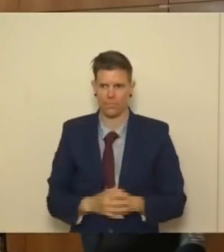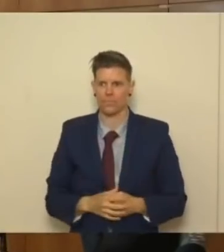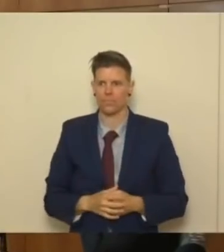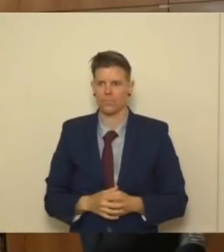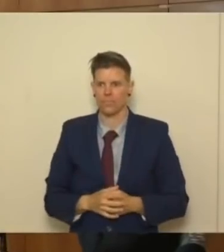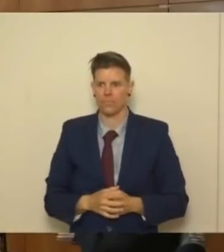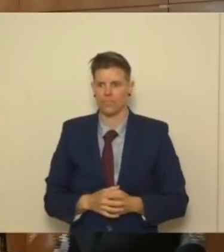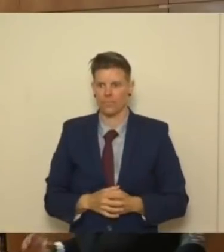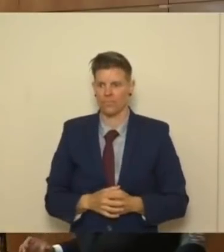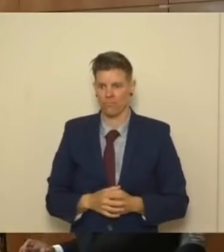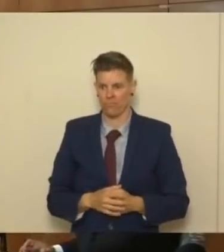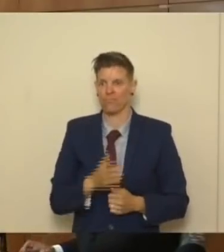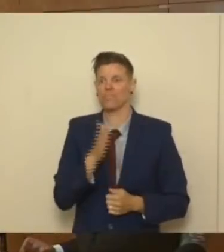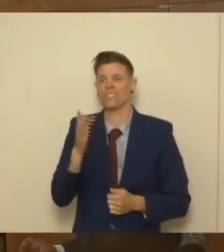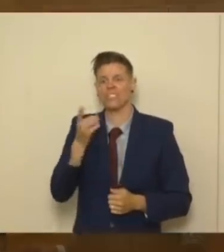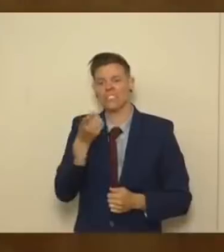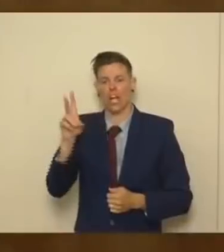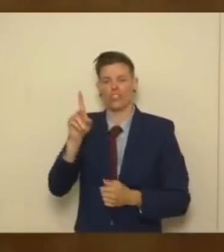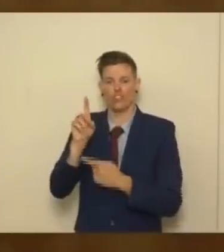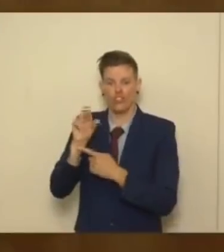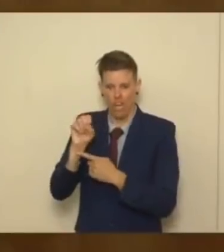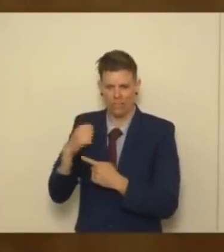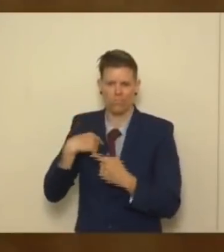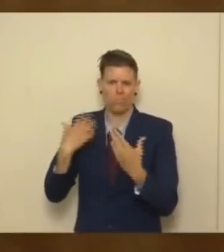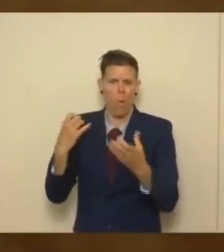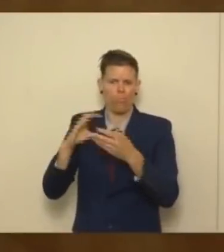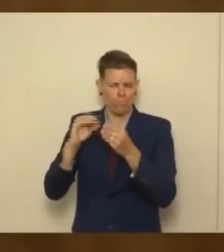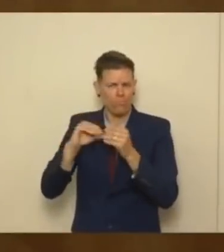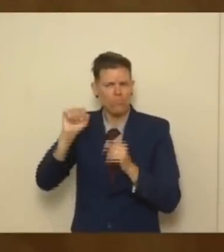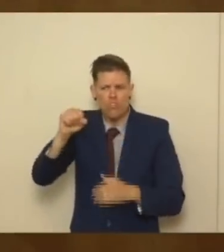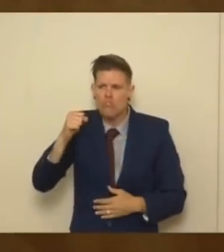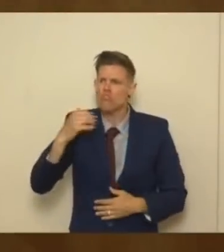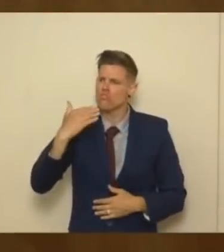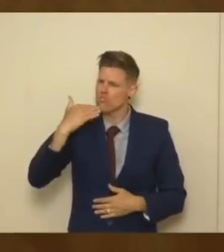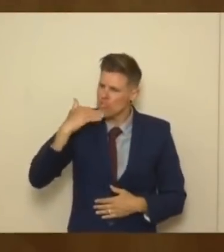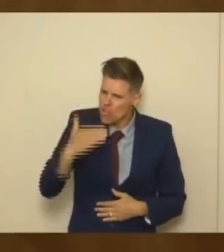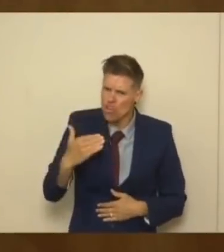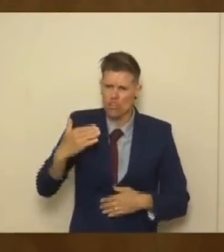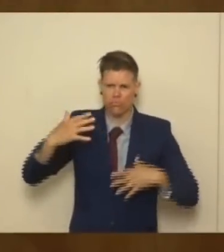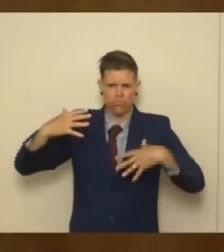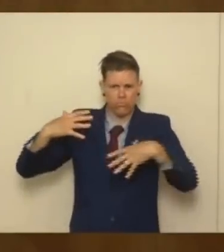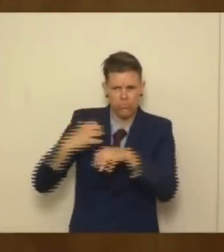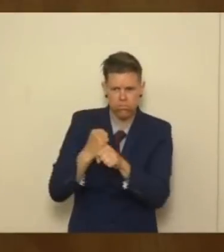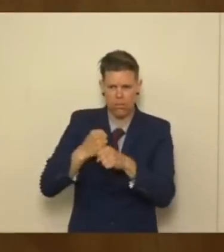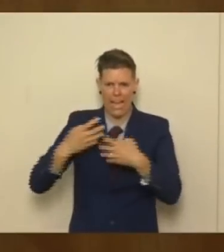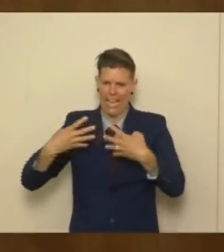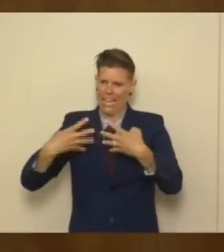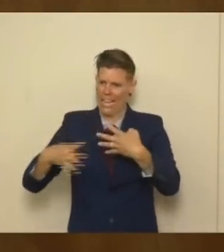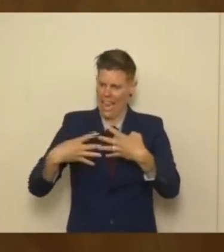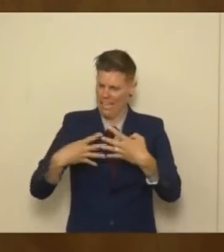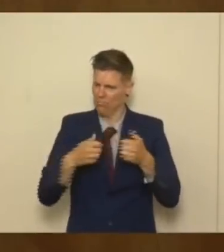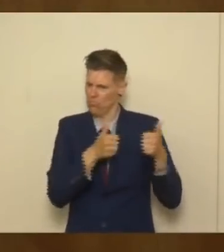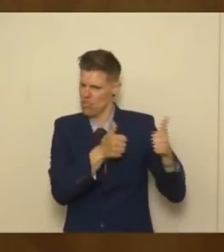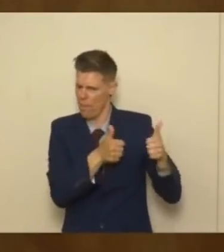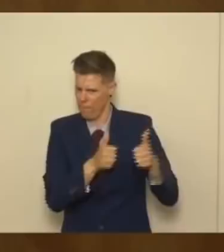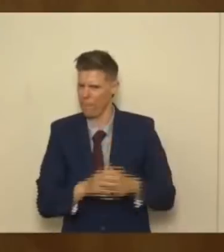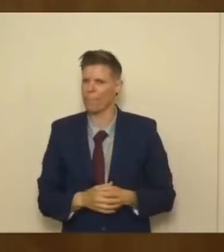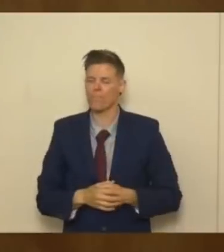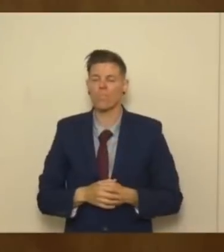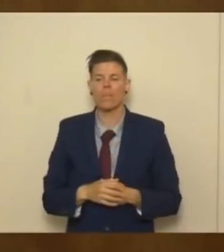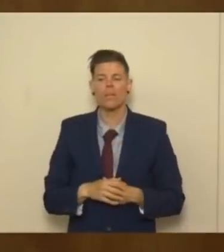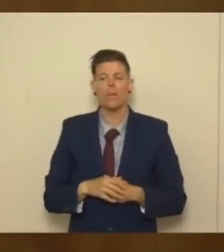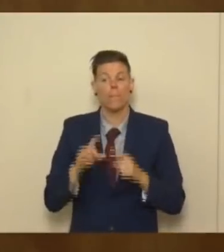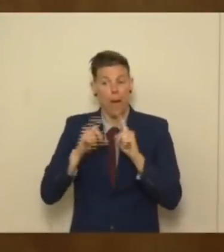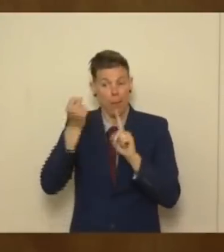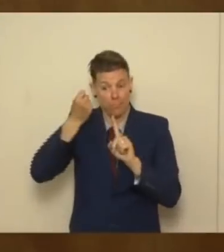gating criteria, Governor. Or not. The way I think about them is that when all the gating criteria are being met, that means